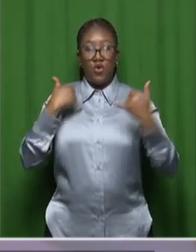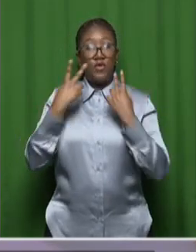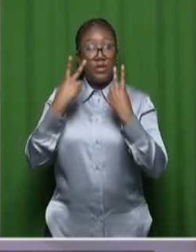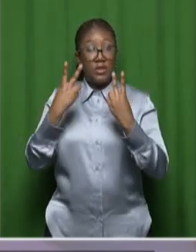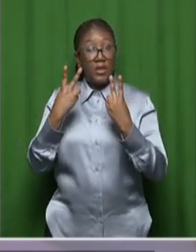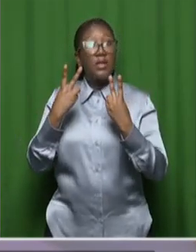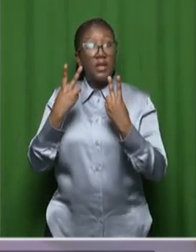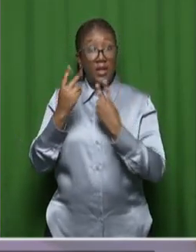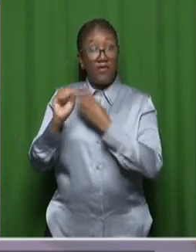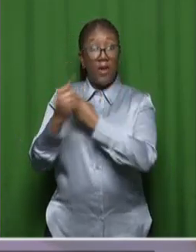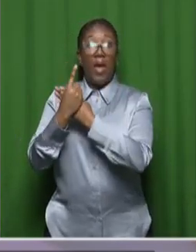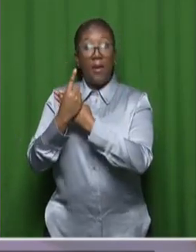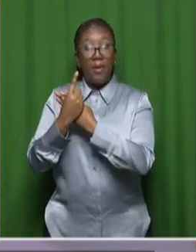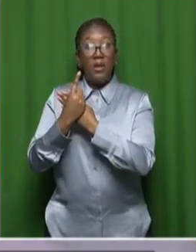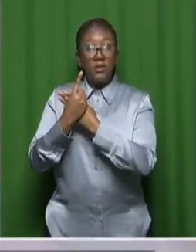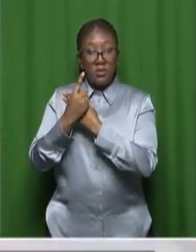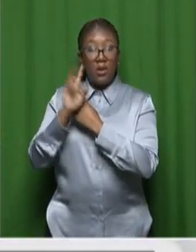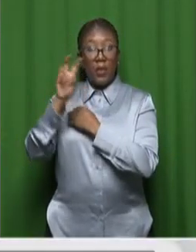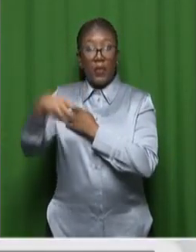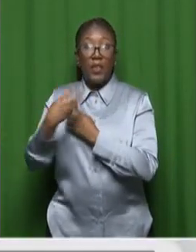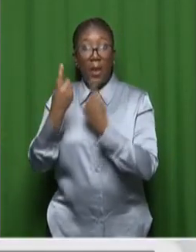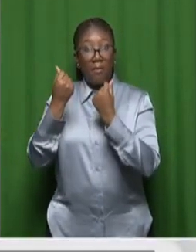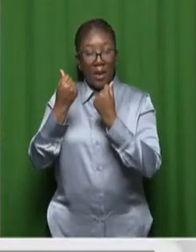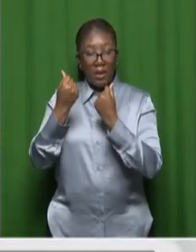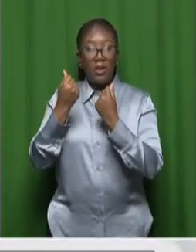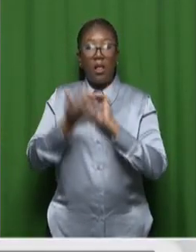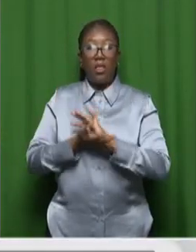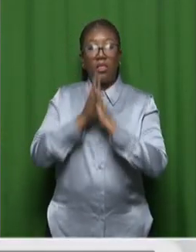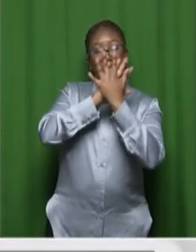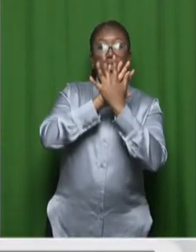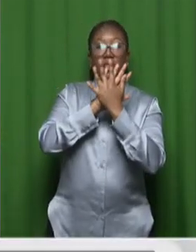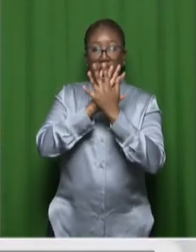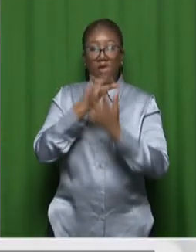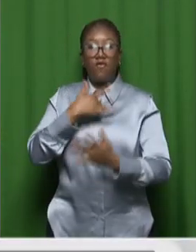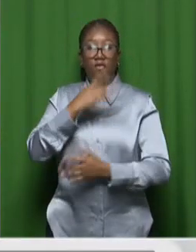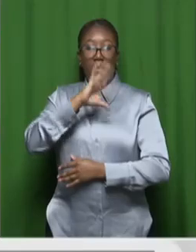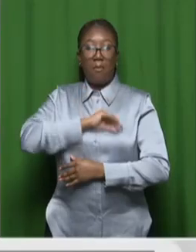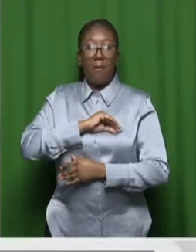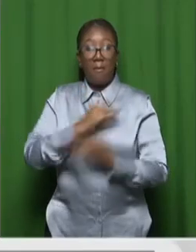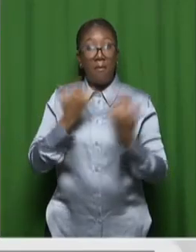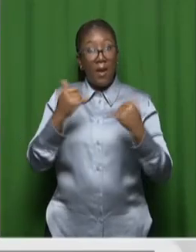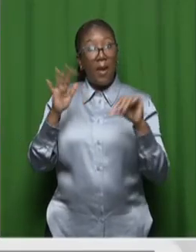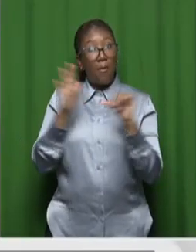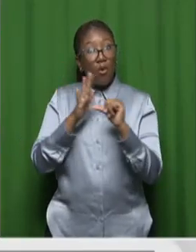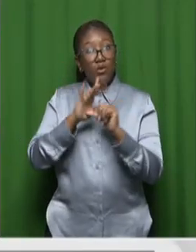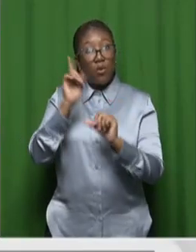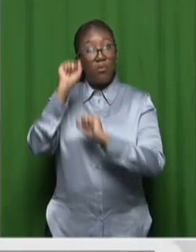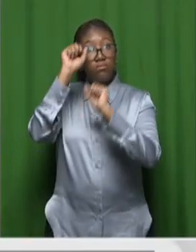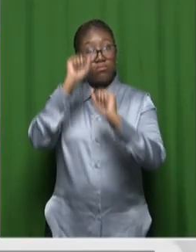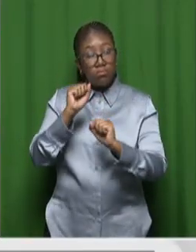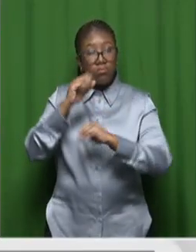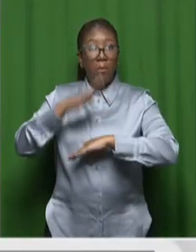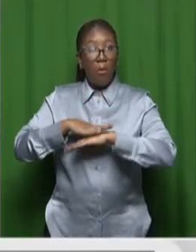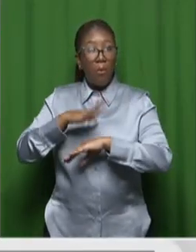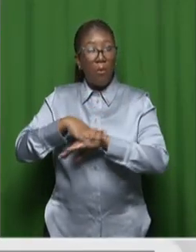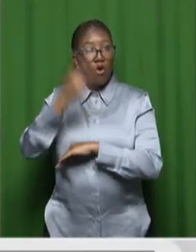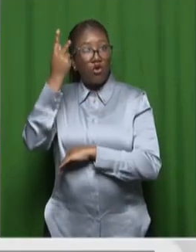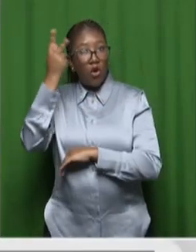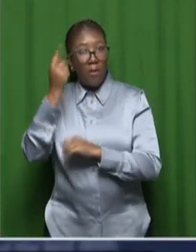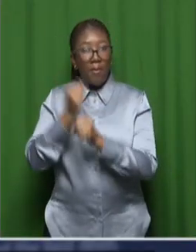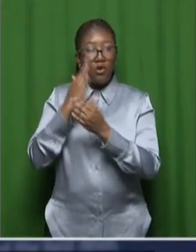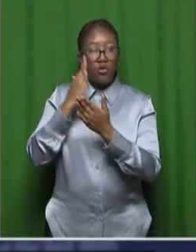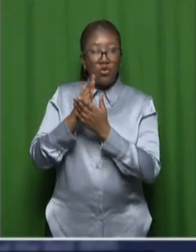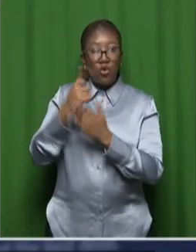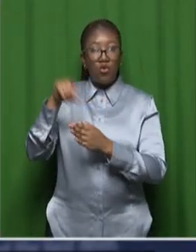travel dreams into financial disasters. So to discover the expert strategies to shield yourself from phishing attacks and travel with peace of